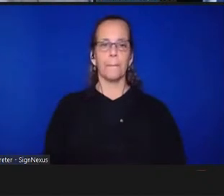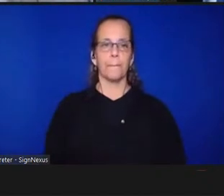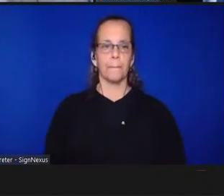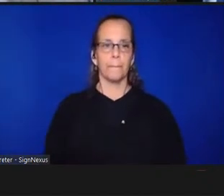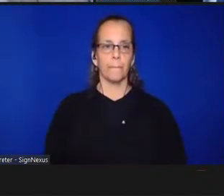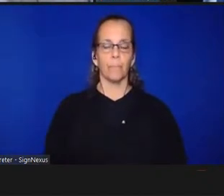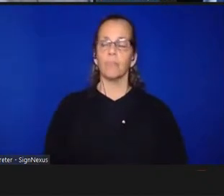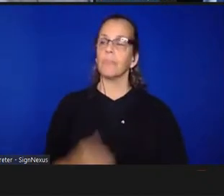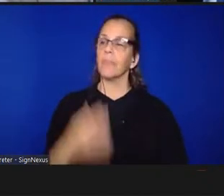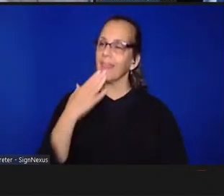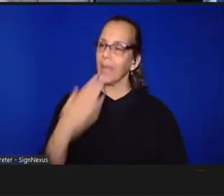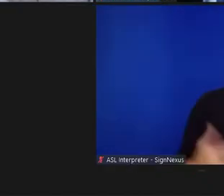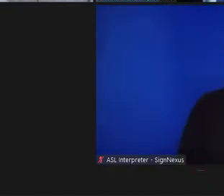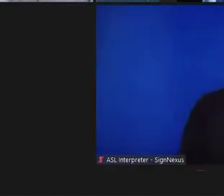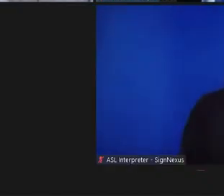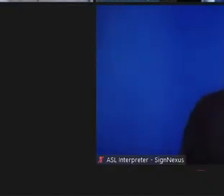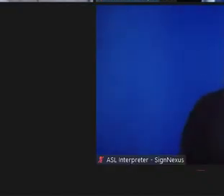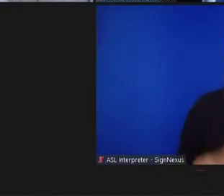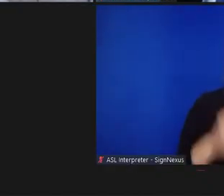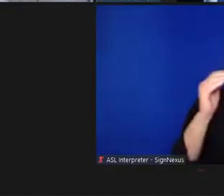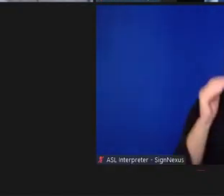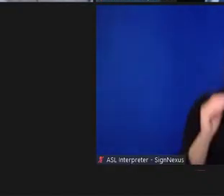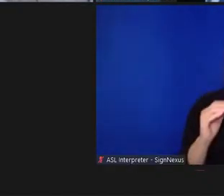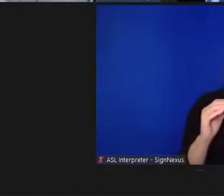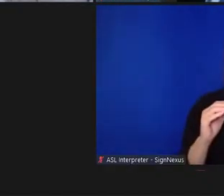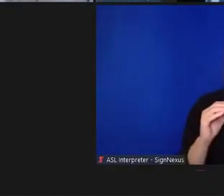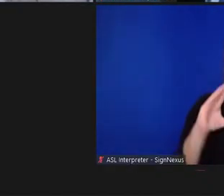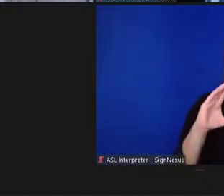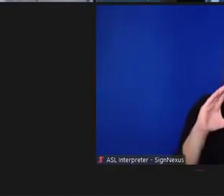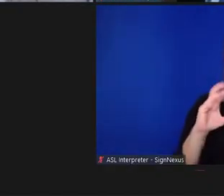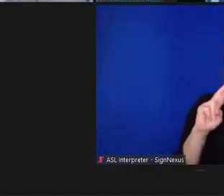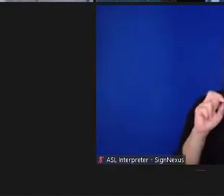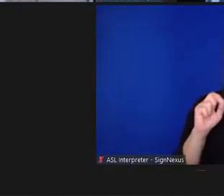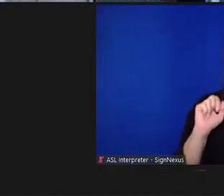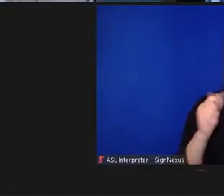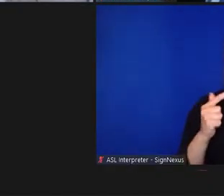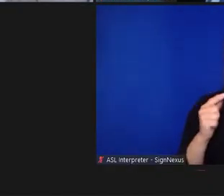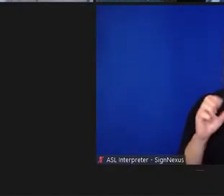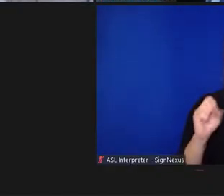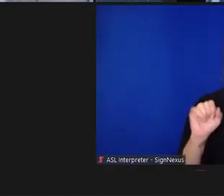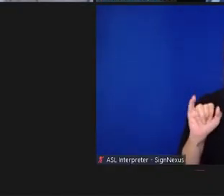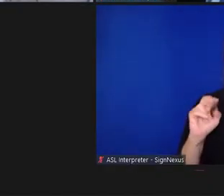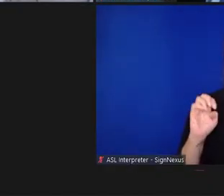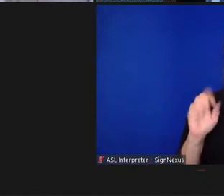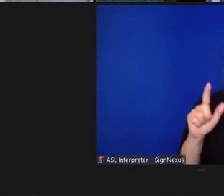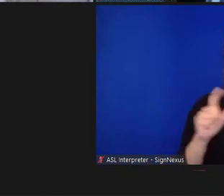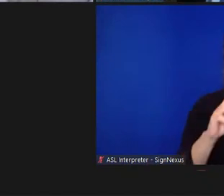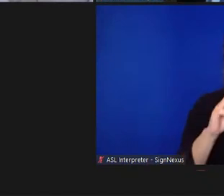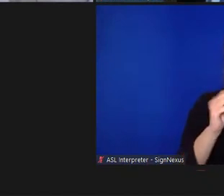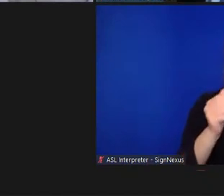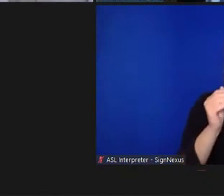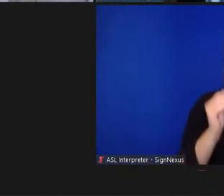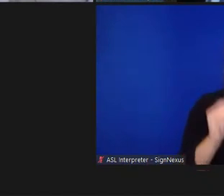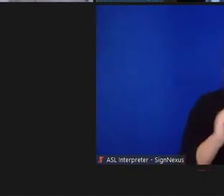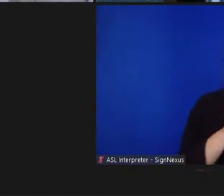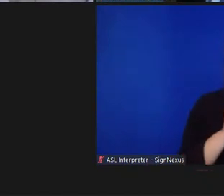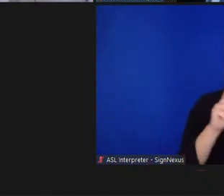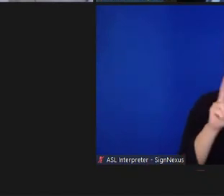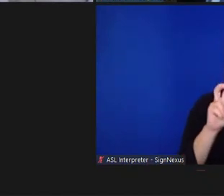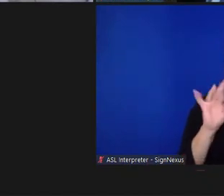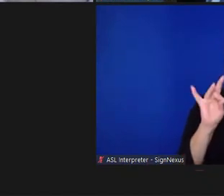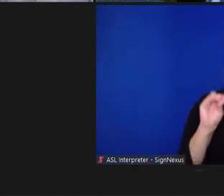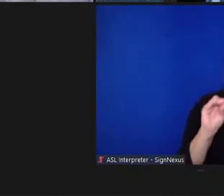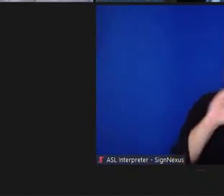thank you our next speaker is Craig seal followed by our 280th speaker Justin gundlach